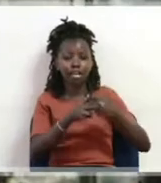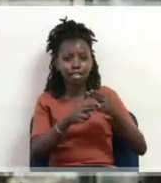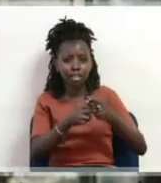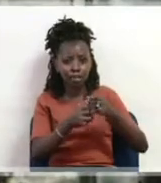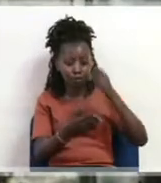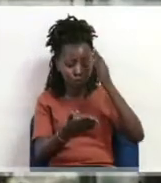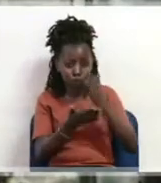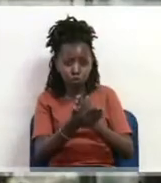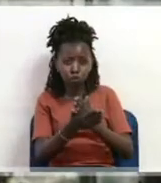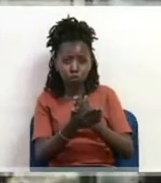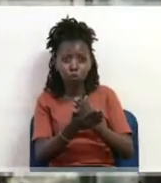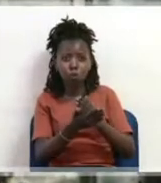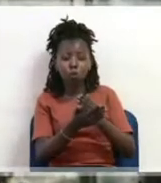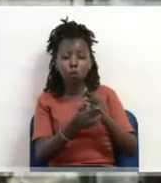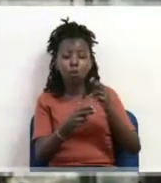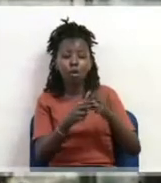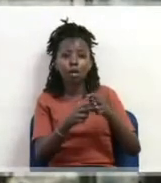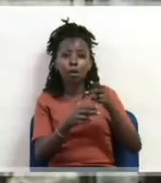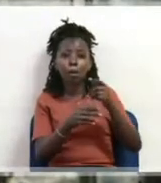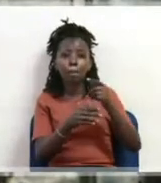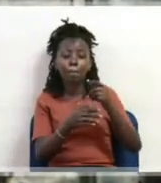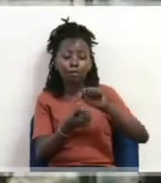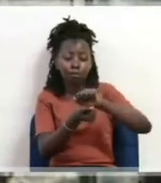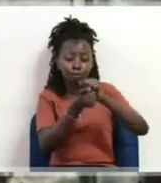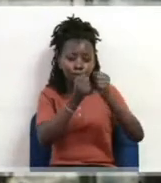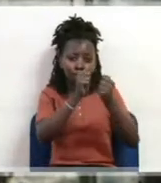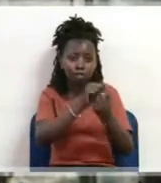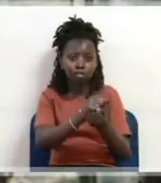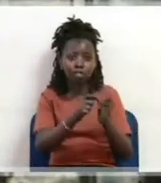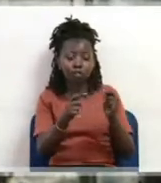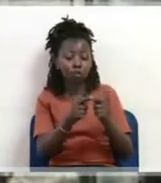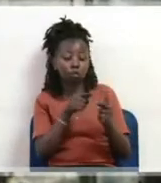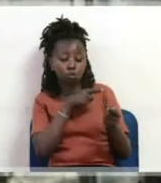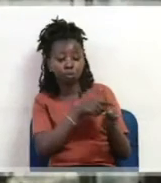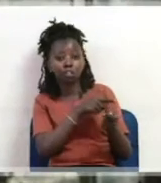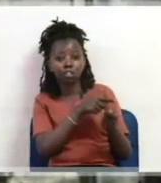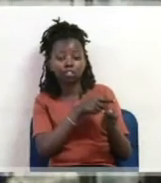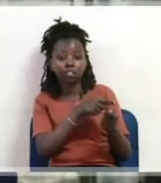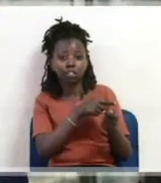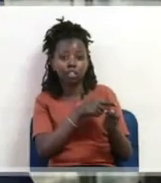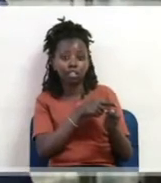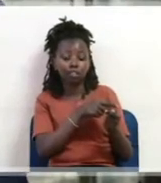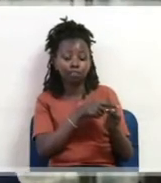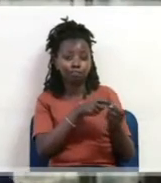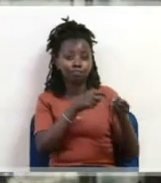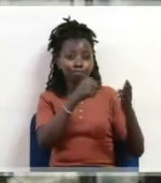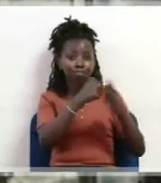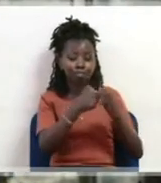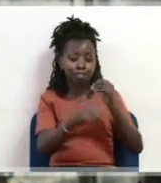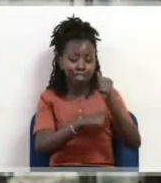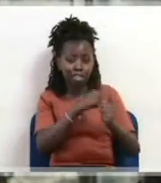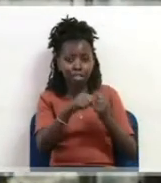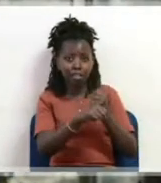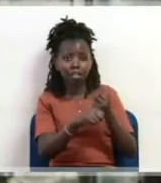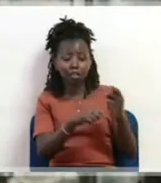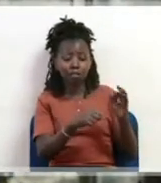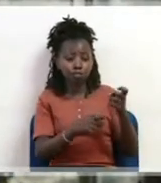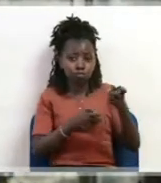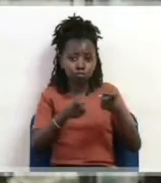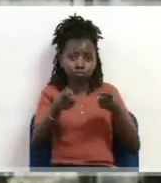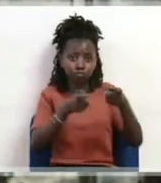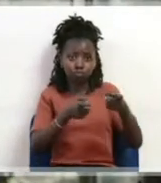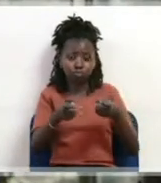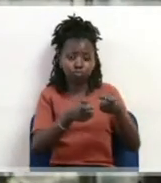Nebuchadnezzar changed it to Zedekiah. And in the ninth year of the reign, he